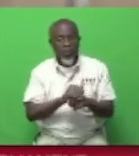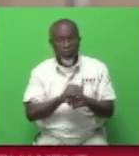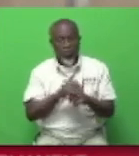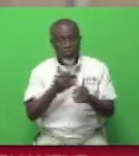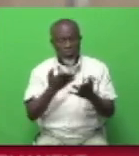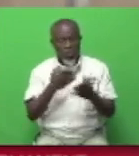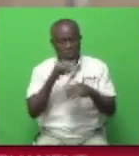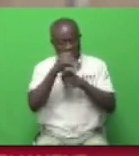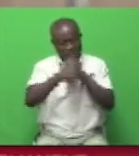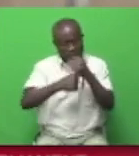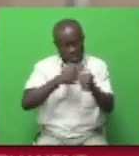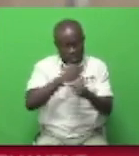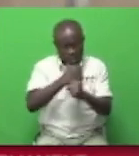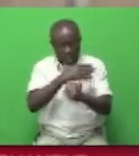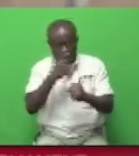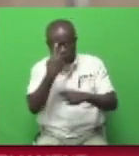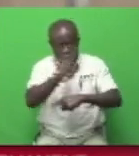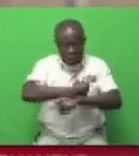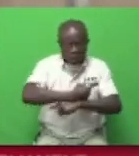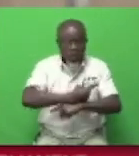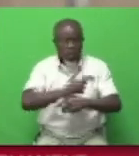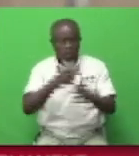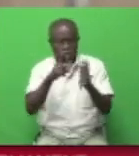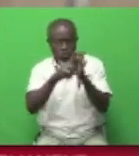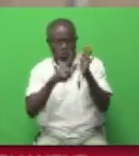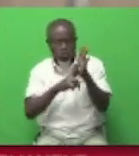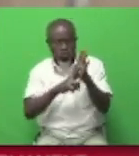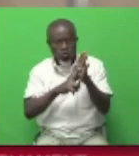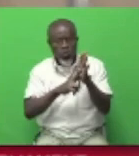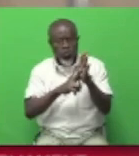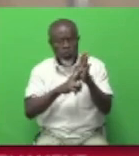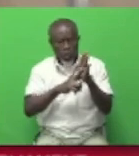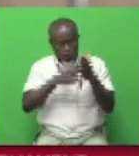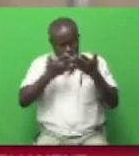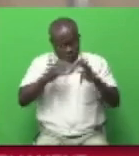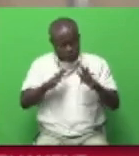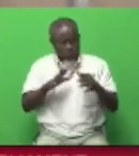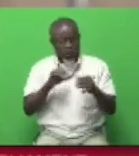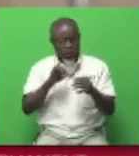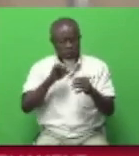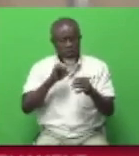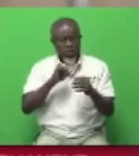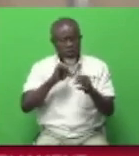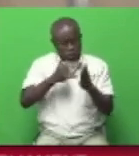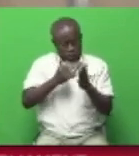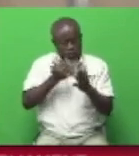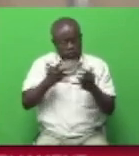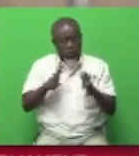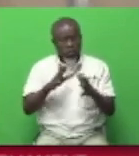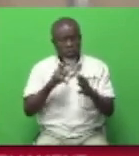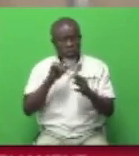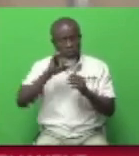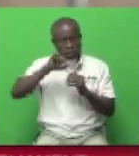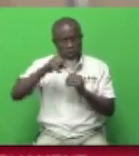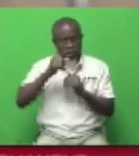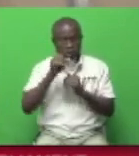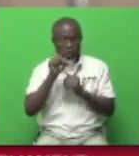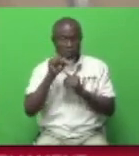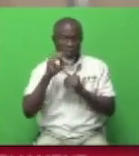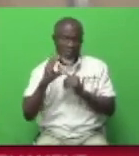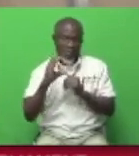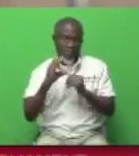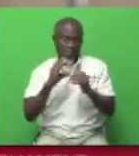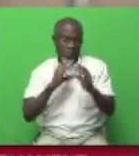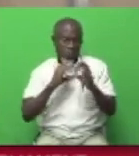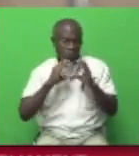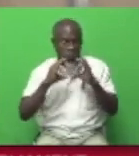we also came out recently of a special select committee that deals with amendments to the Sexual Offences Act,